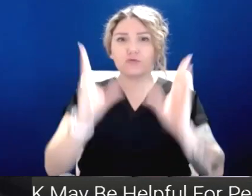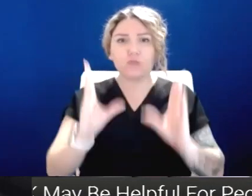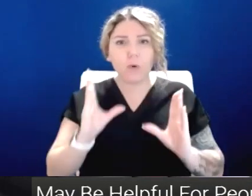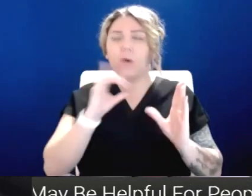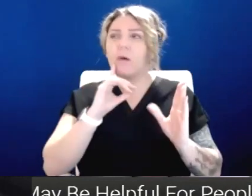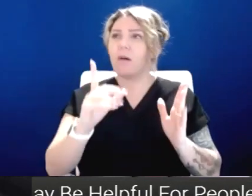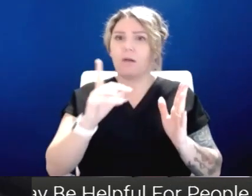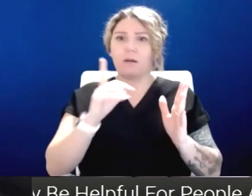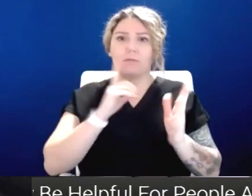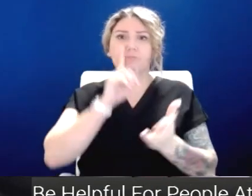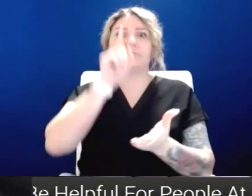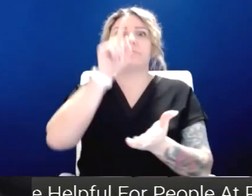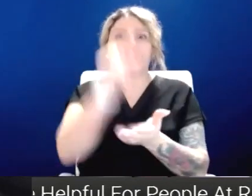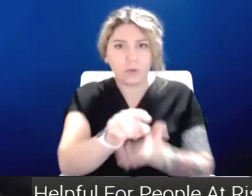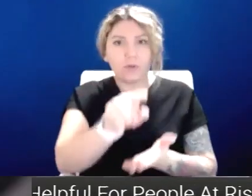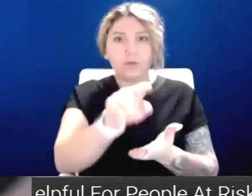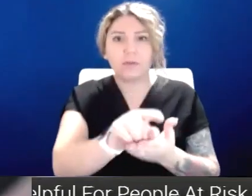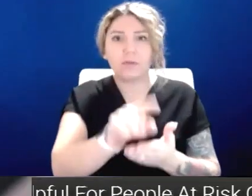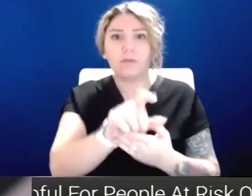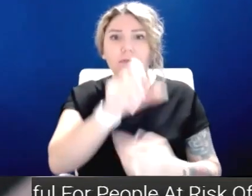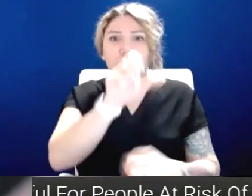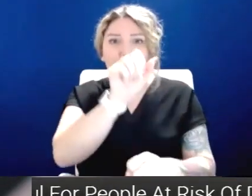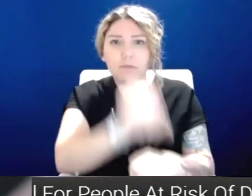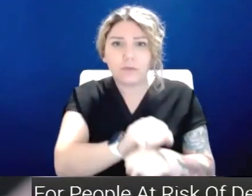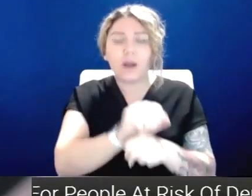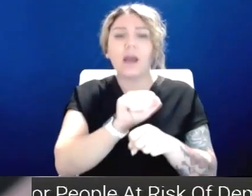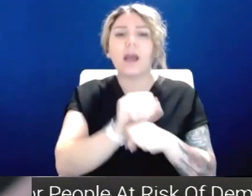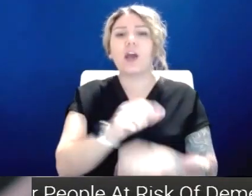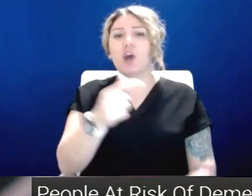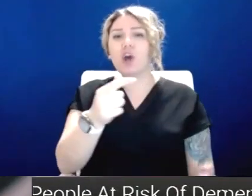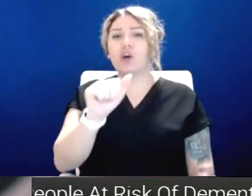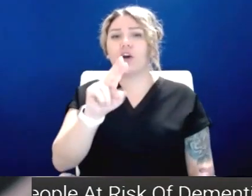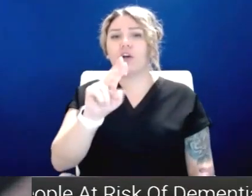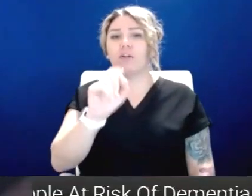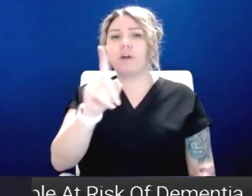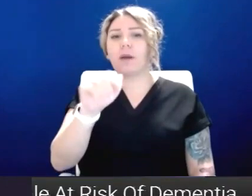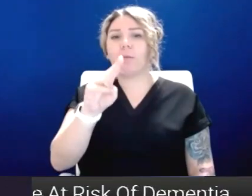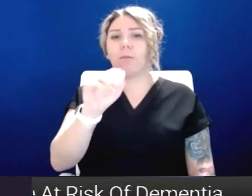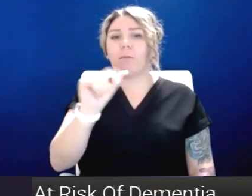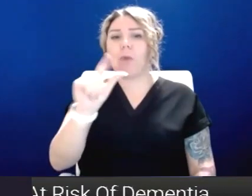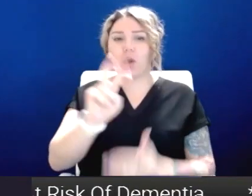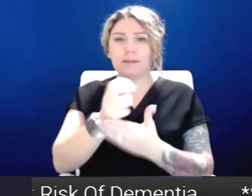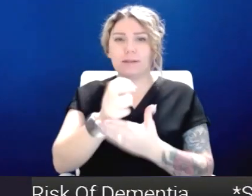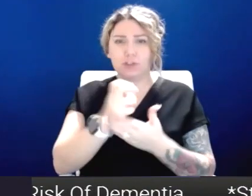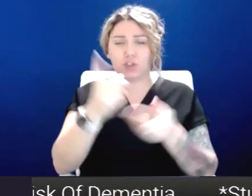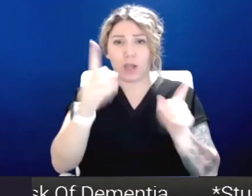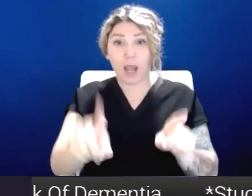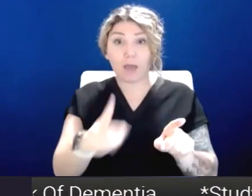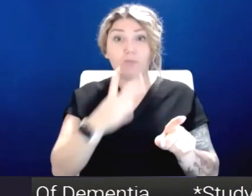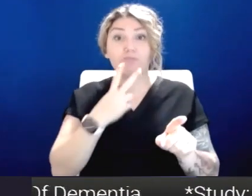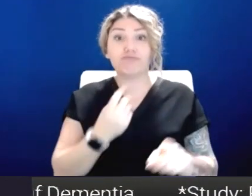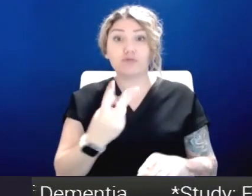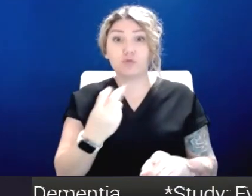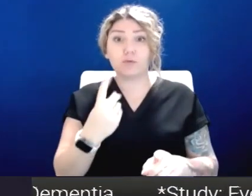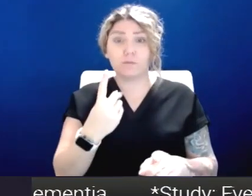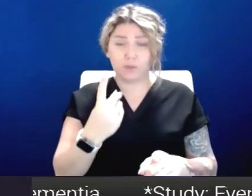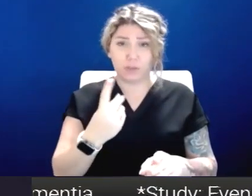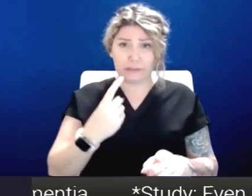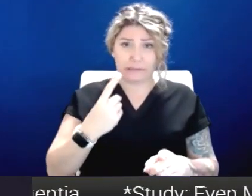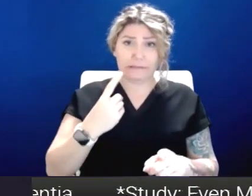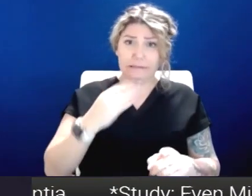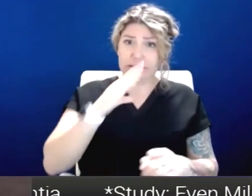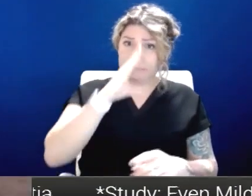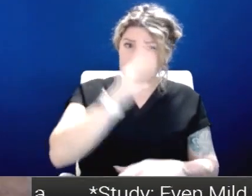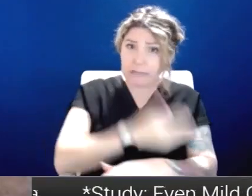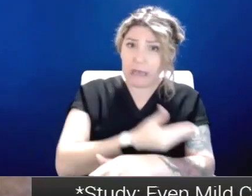on the concrete, and went into my first grand mal seizure. It happened again when she was driving her 12-year-old son, who somehow had enough composure to turn off the